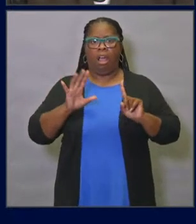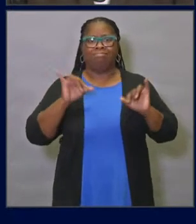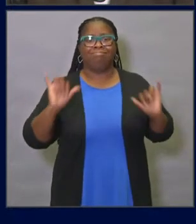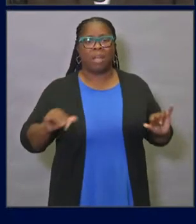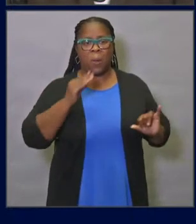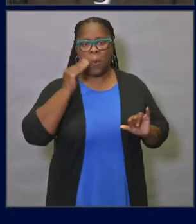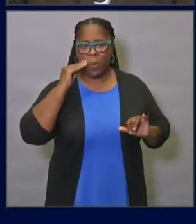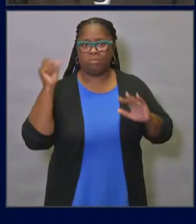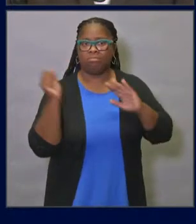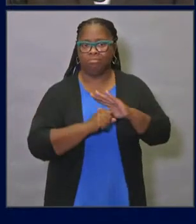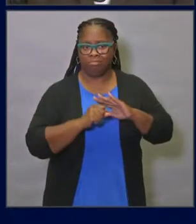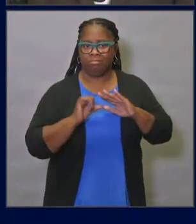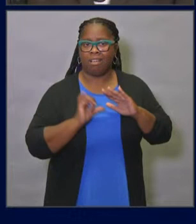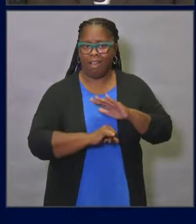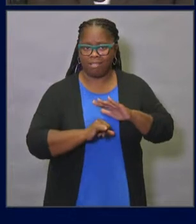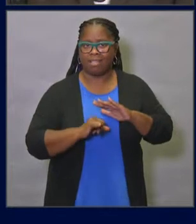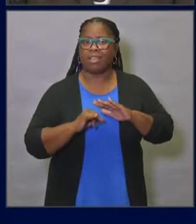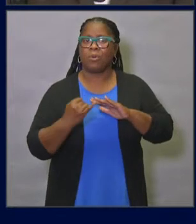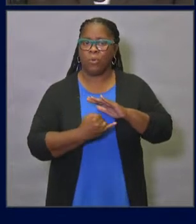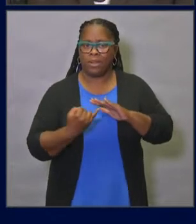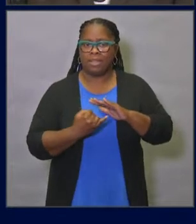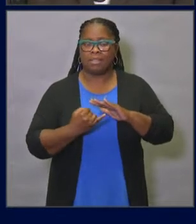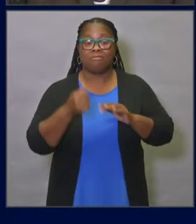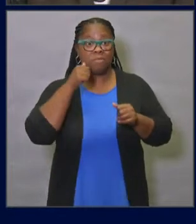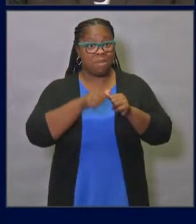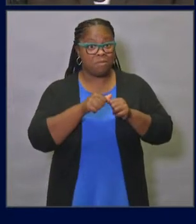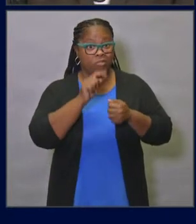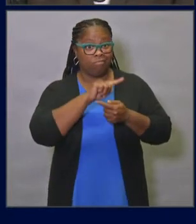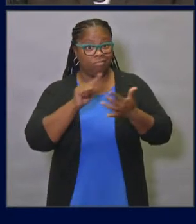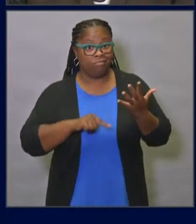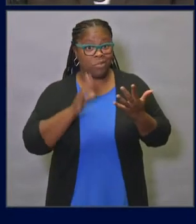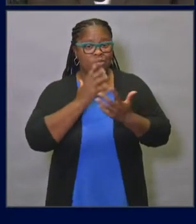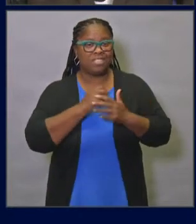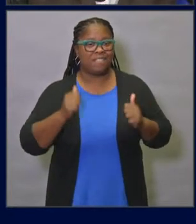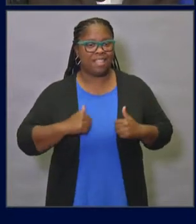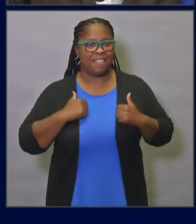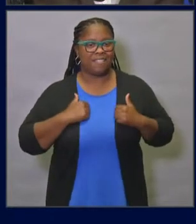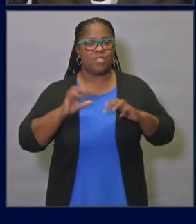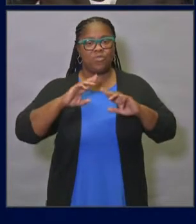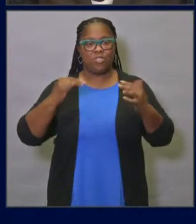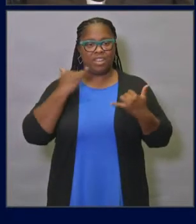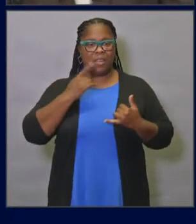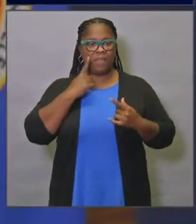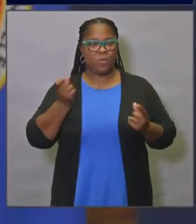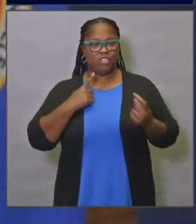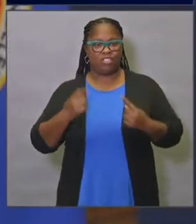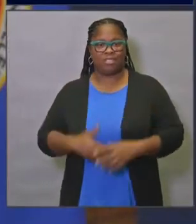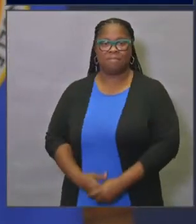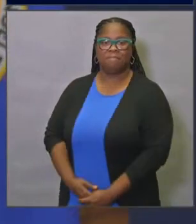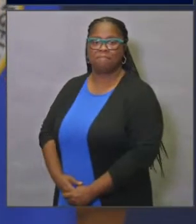quarantine as appropriate. Remember, these actions save lives. And now we'll take questions.